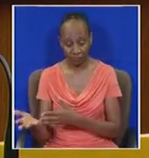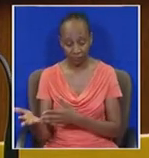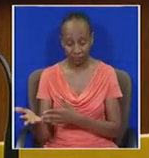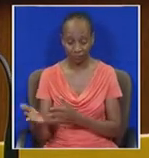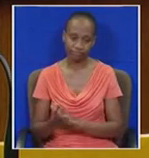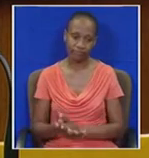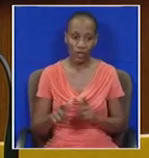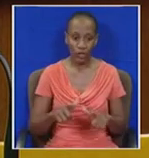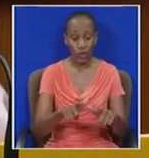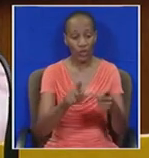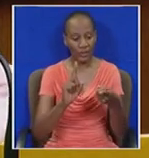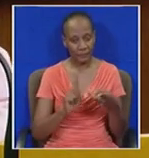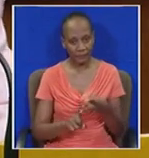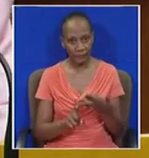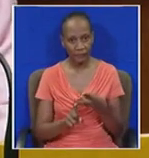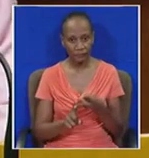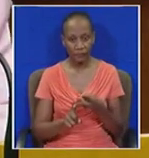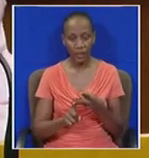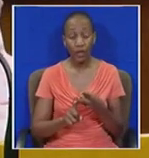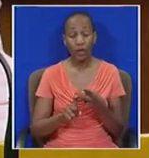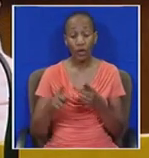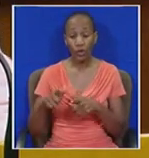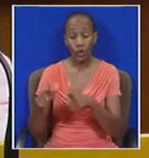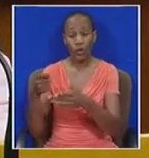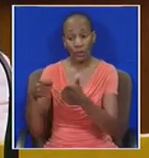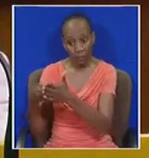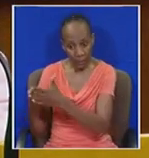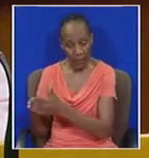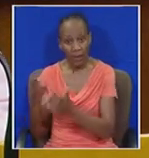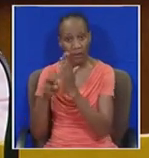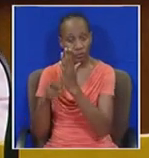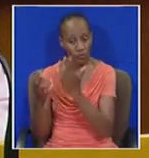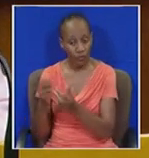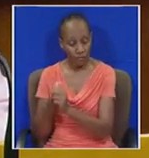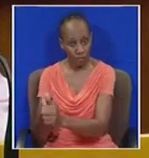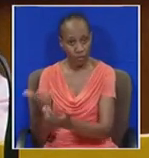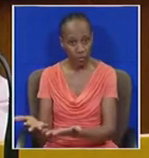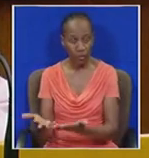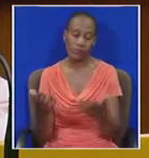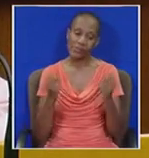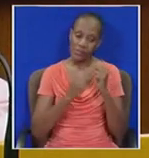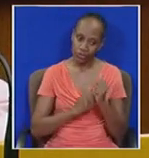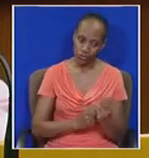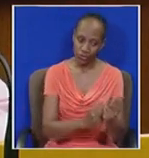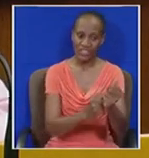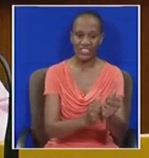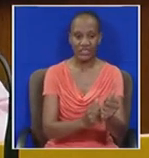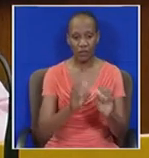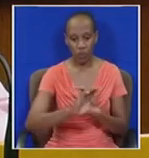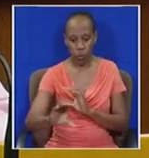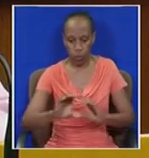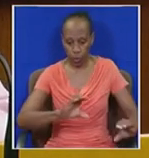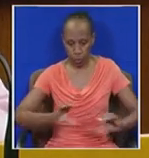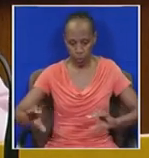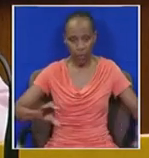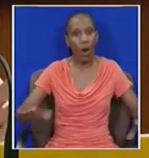Localization, local procurement with enabling legislation, and strategic